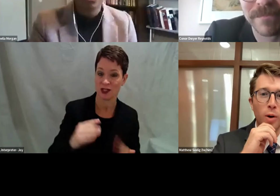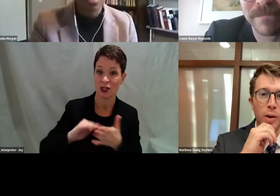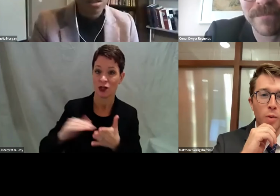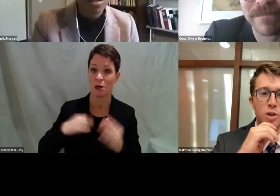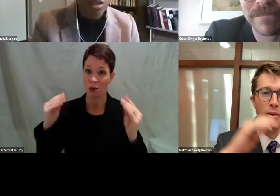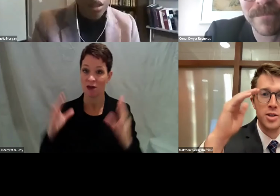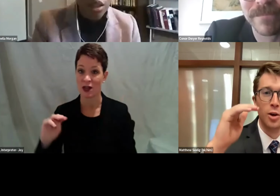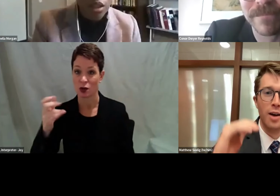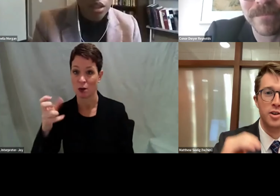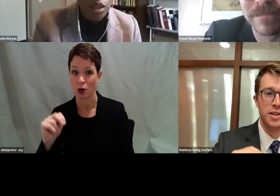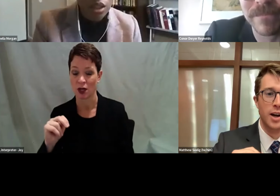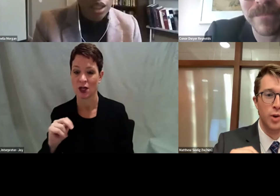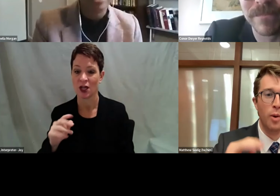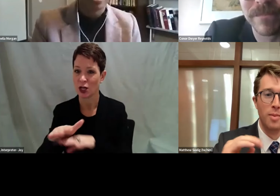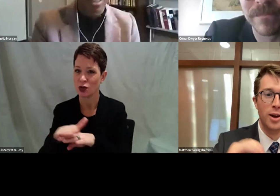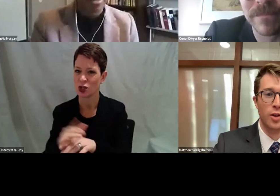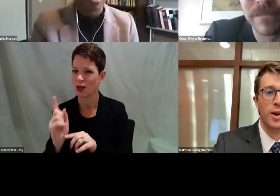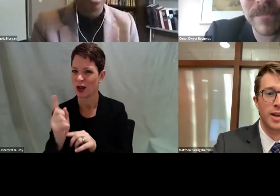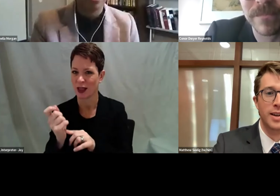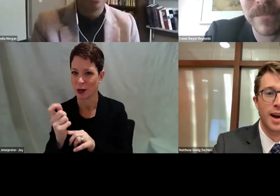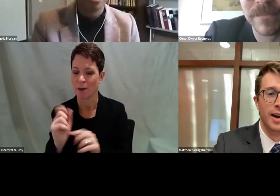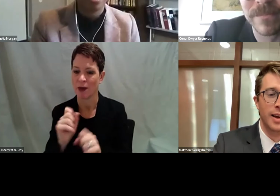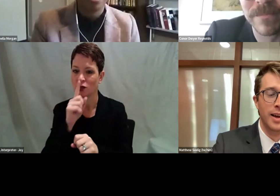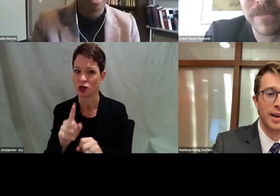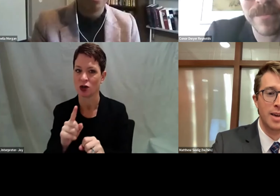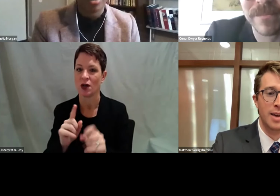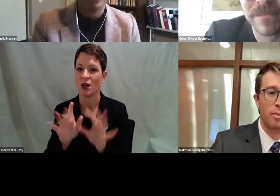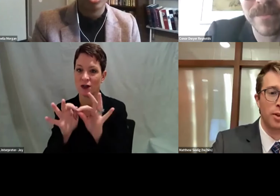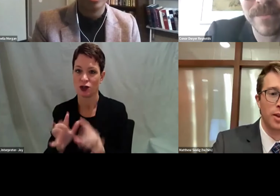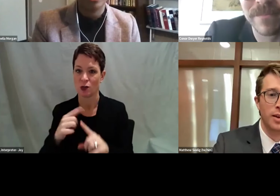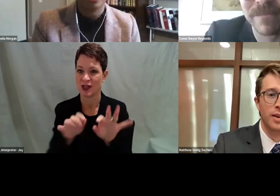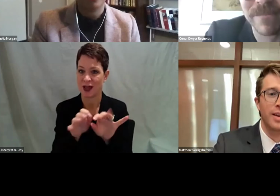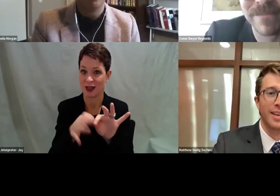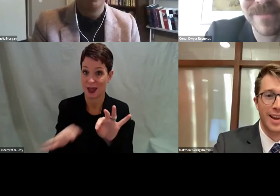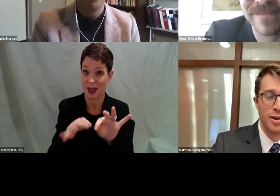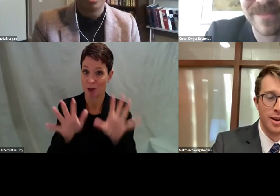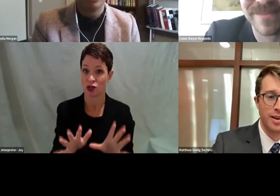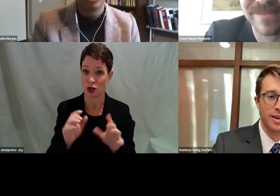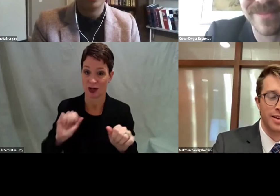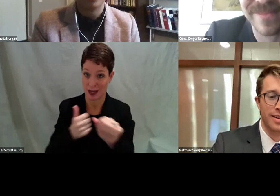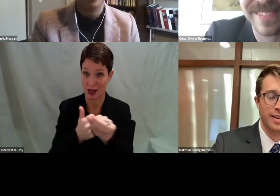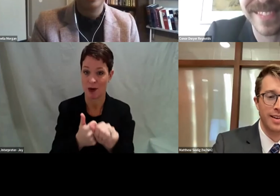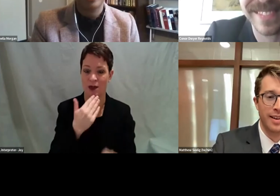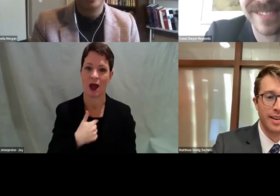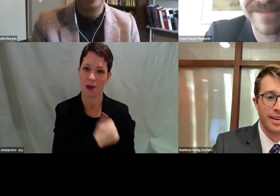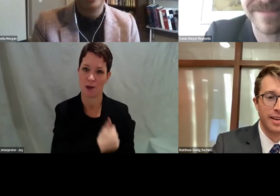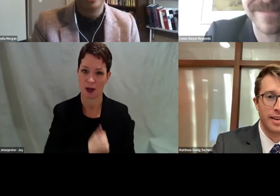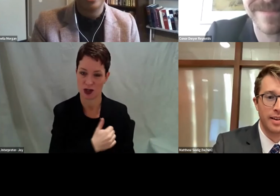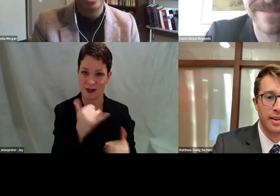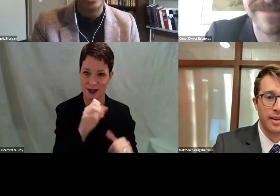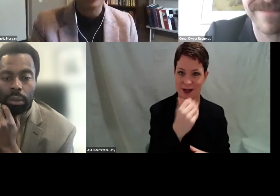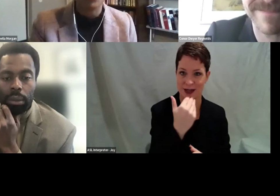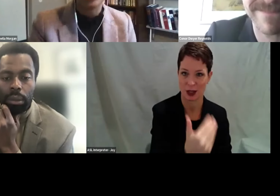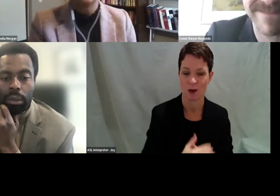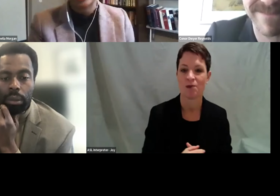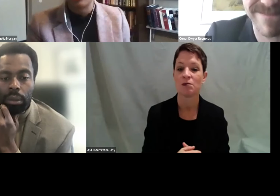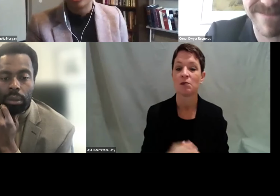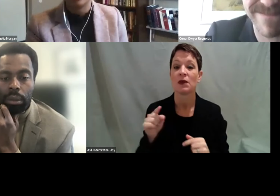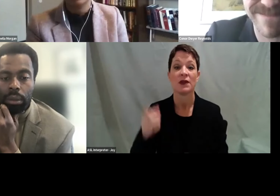Professor Morgan, would you be able to slow down just a touch? Yes, we want to make sure that we can keep up with the, thank you. Apologies. In